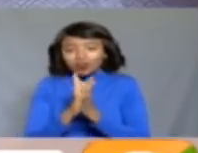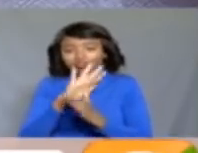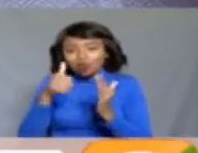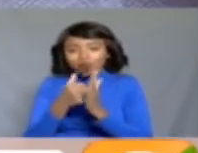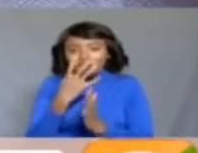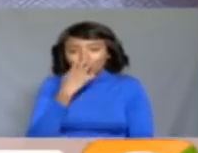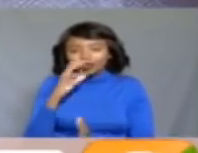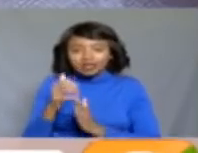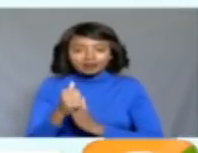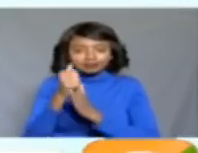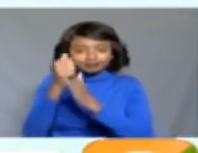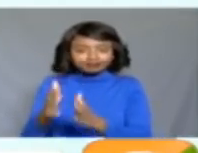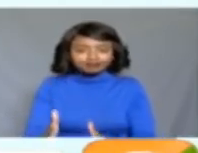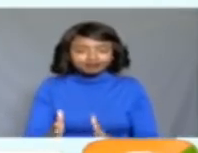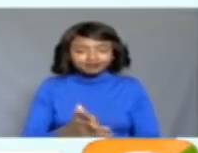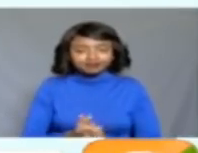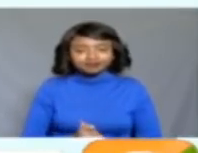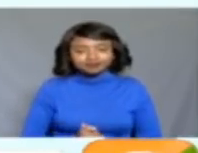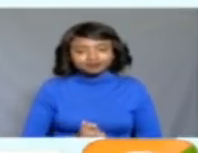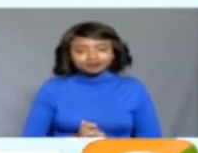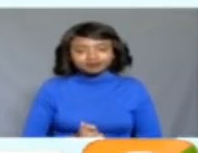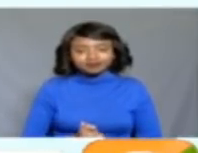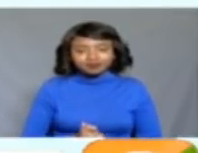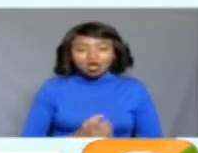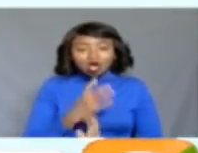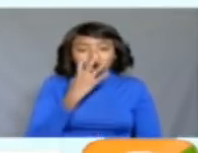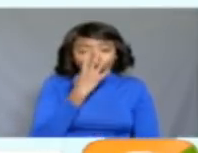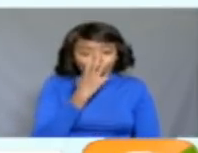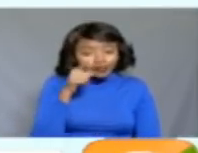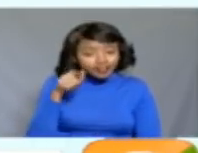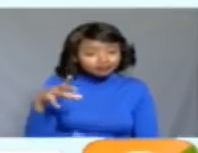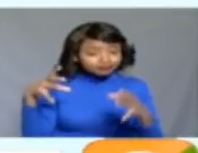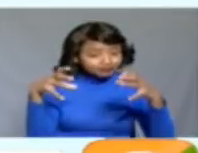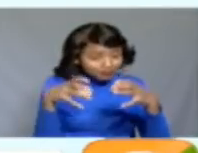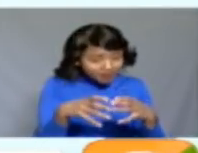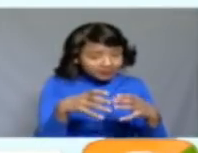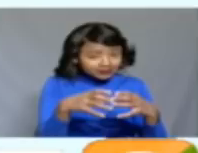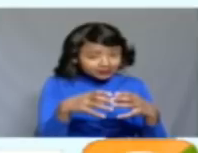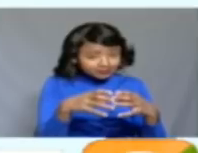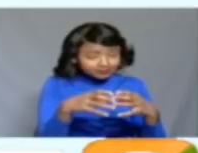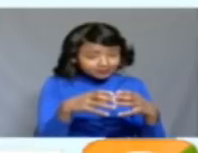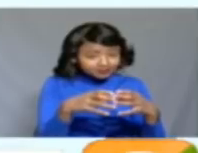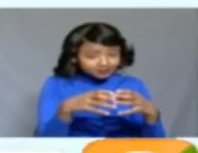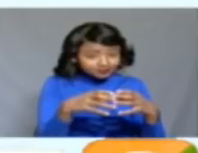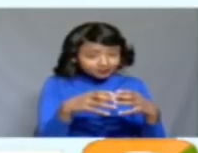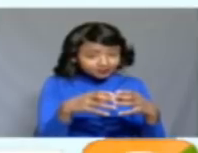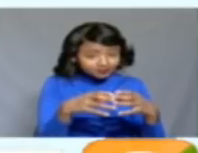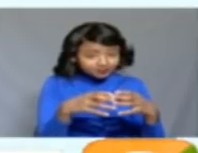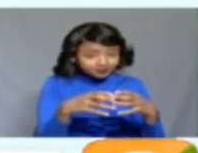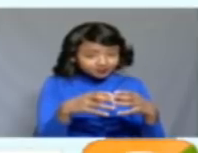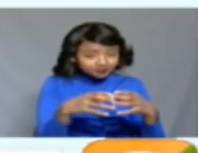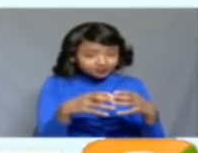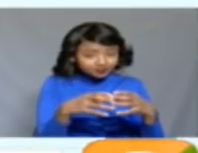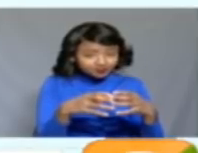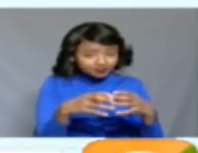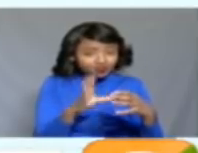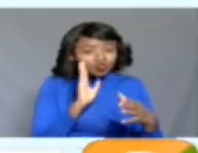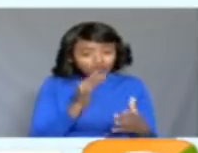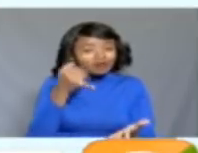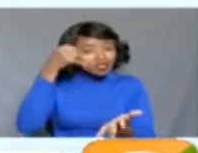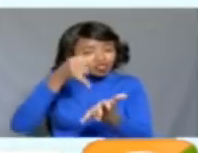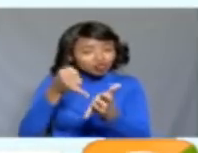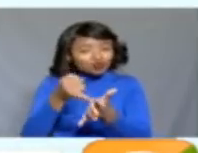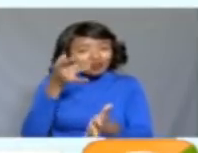by-election. ODM as a party will be in the ballot paper for